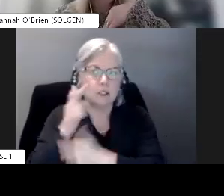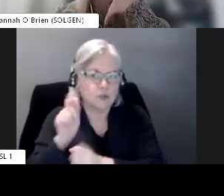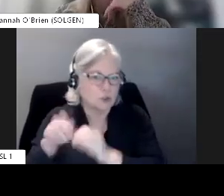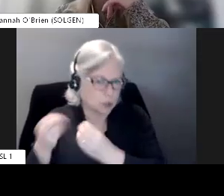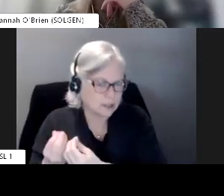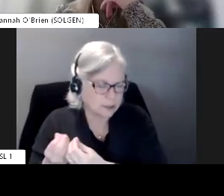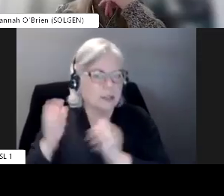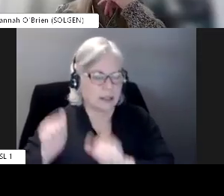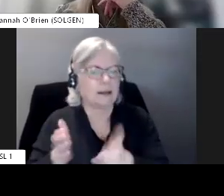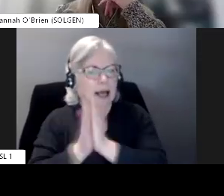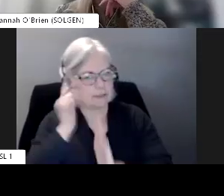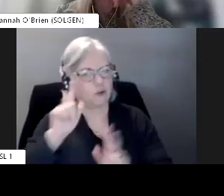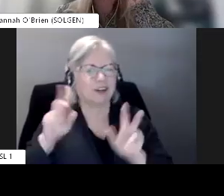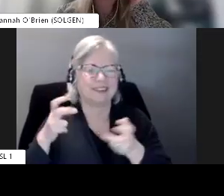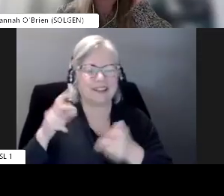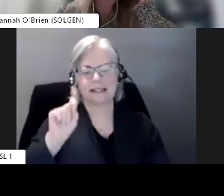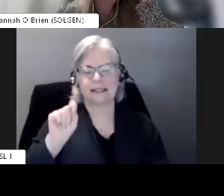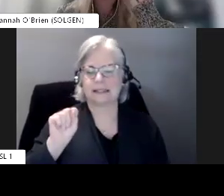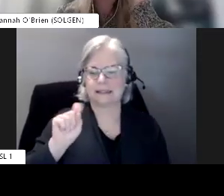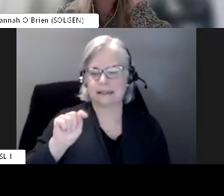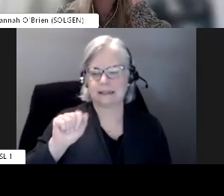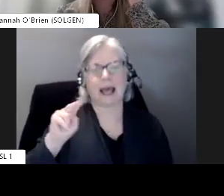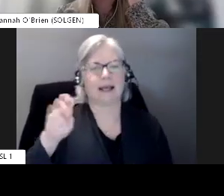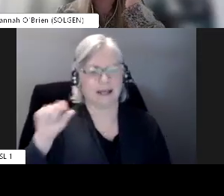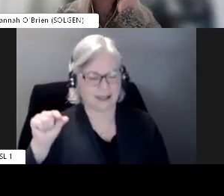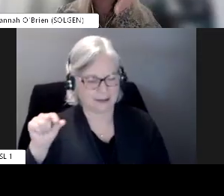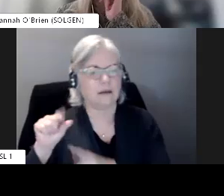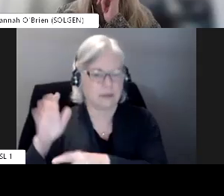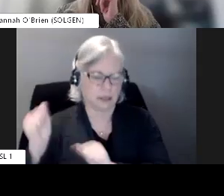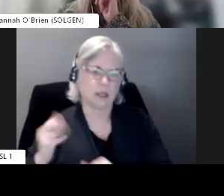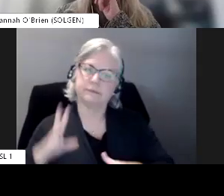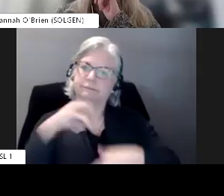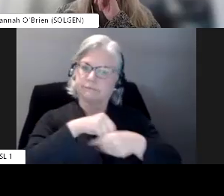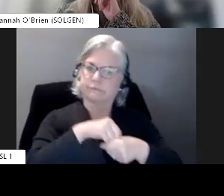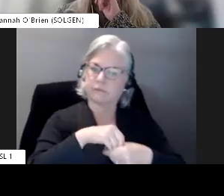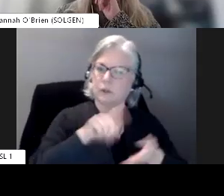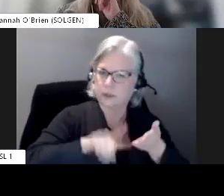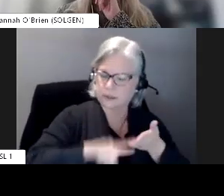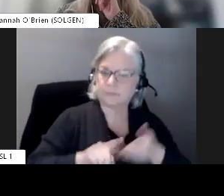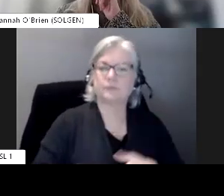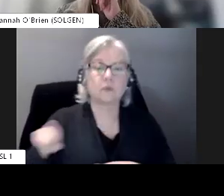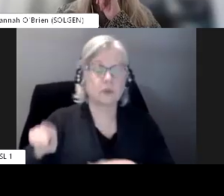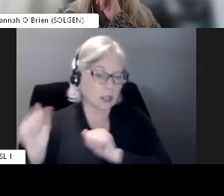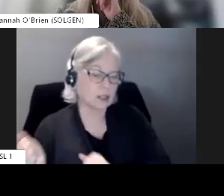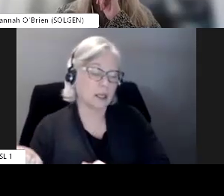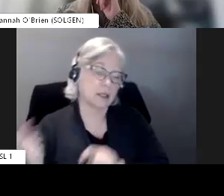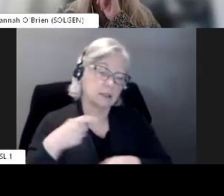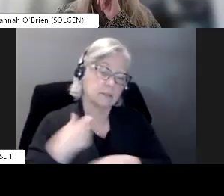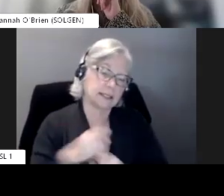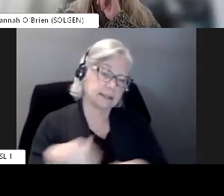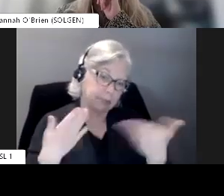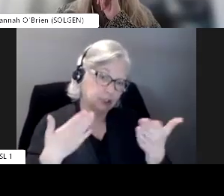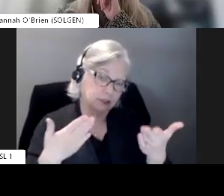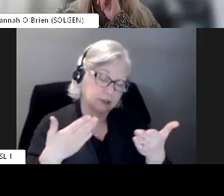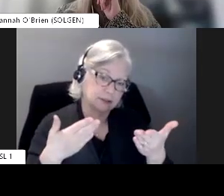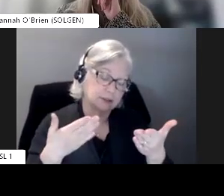examples. Parties have the right to ask questions of any witness or to make submissions at the inquest. And the